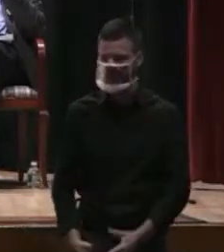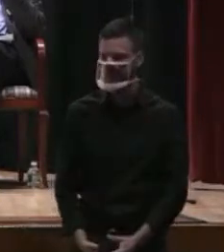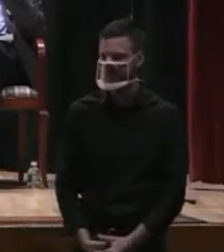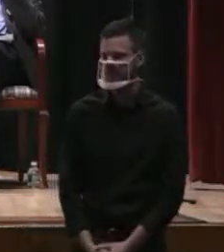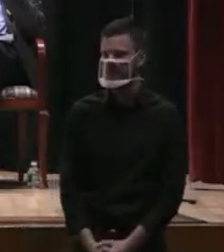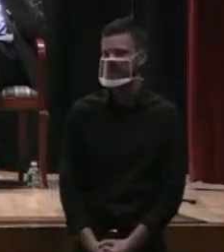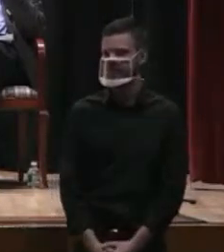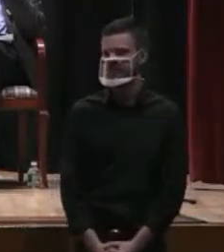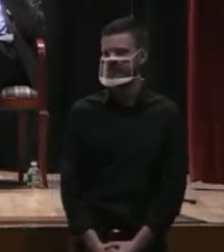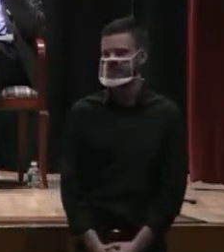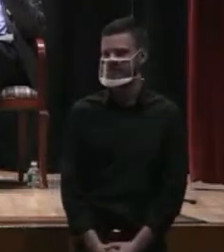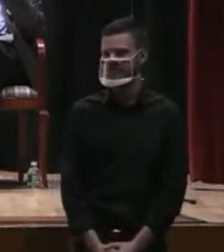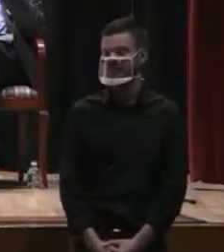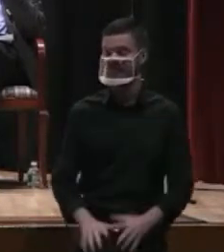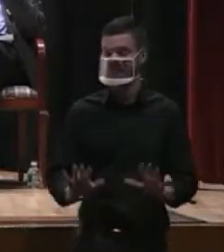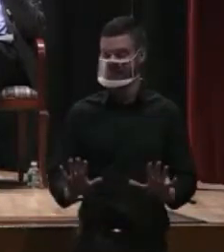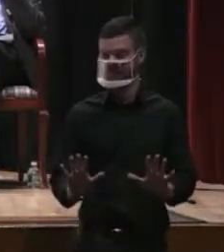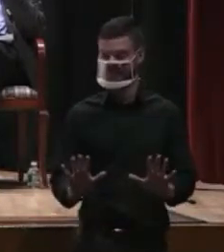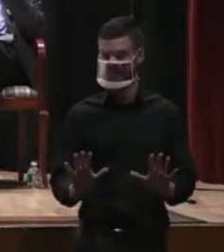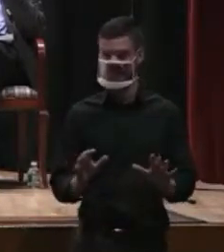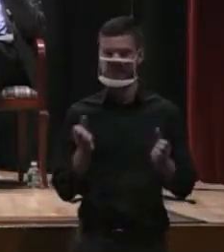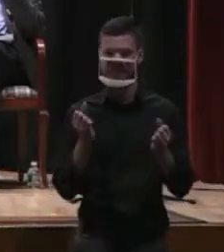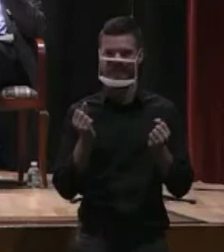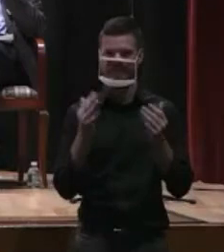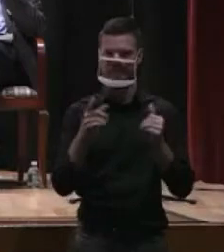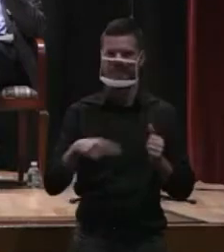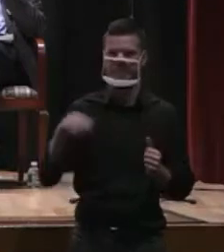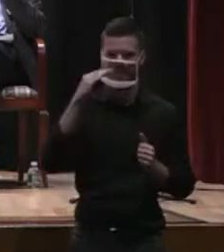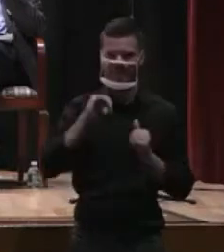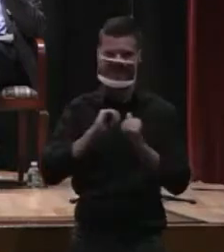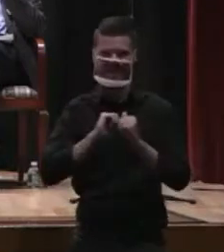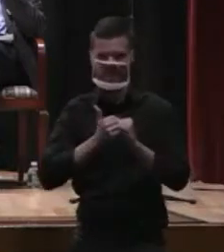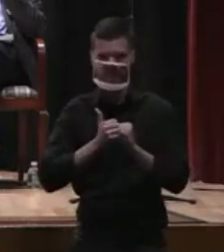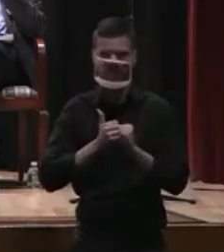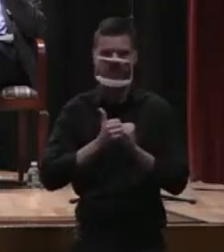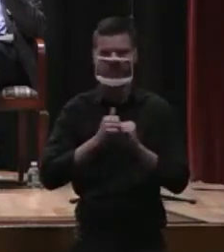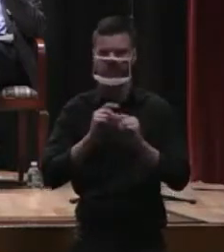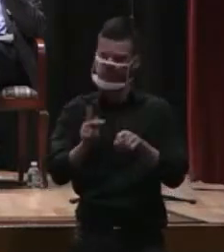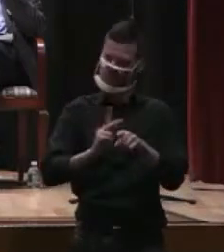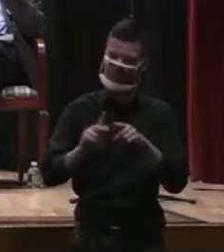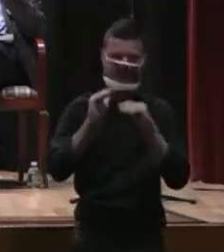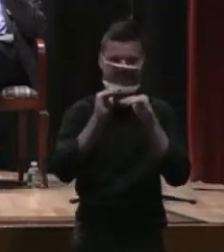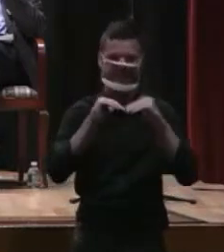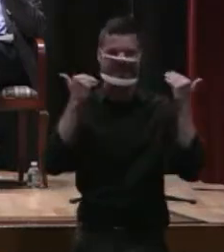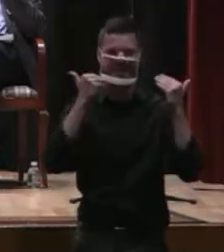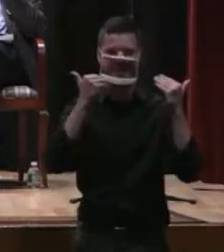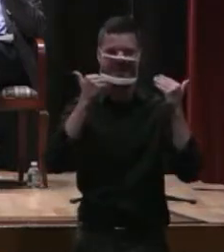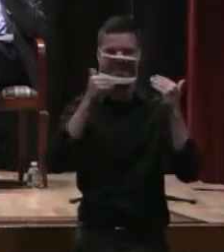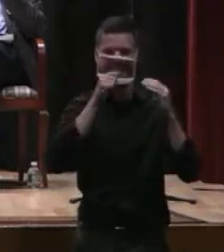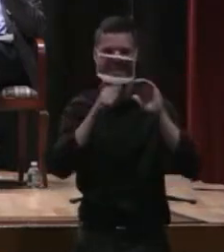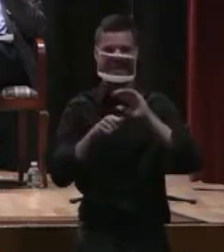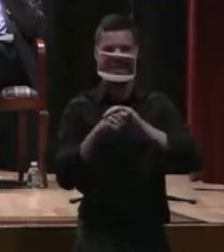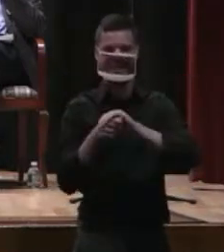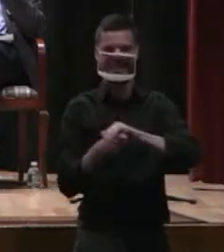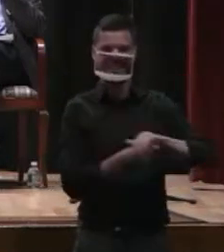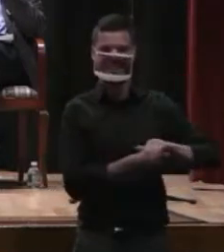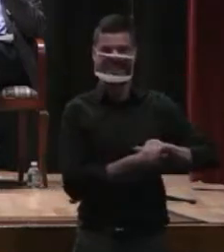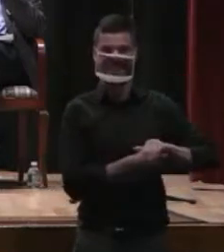But how many of us know how to hide it well with a professional smile? Hi, that's